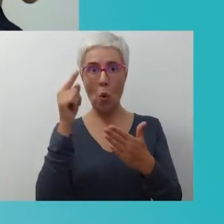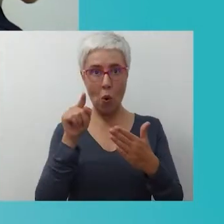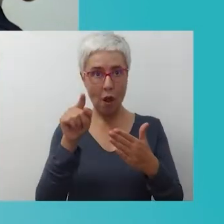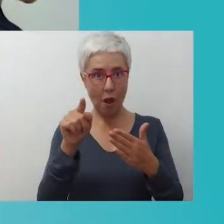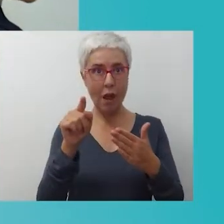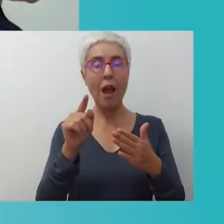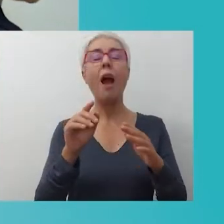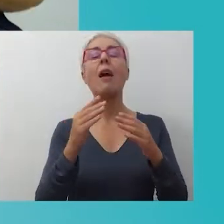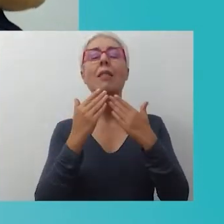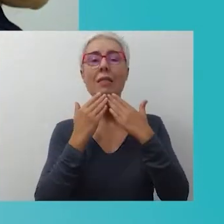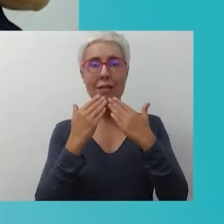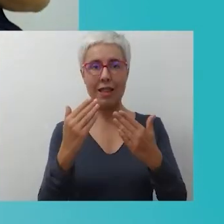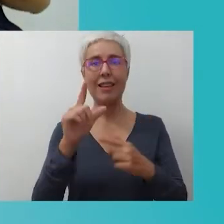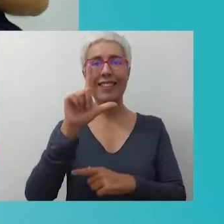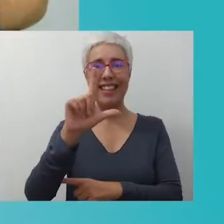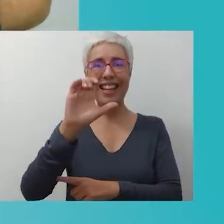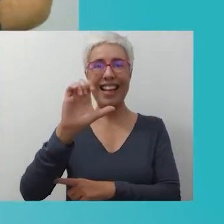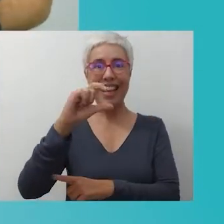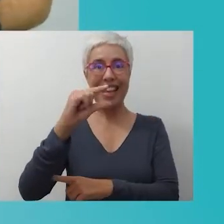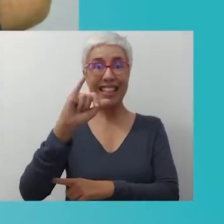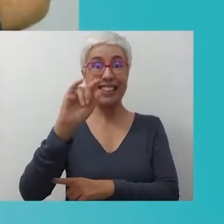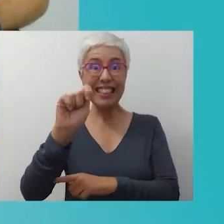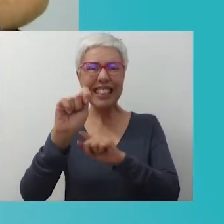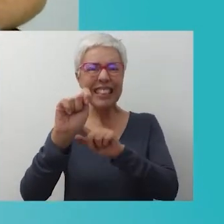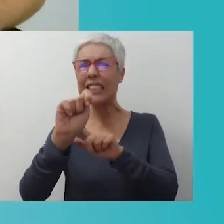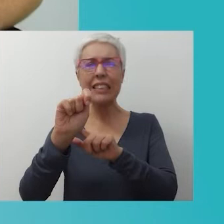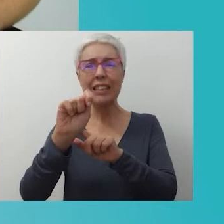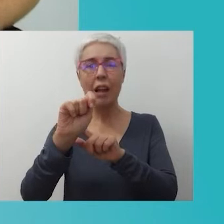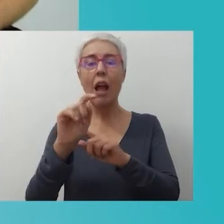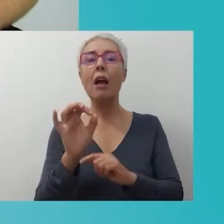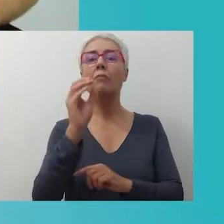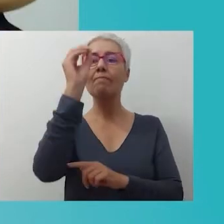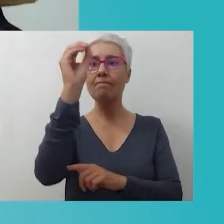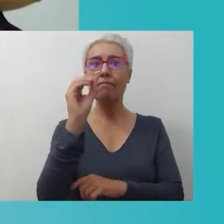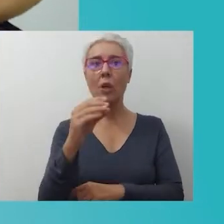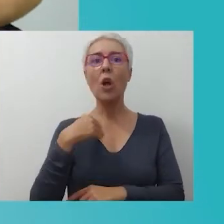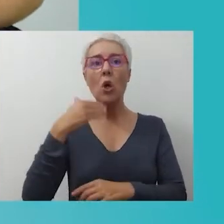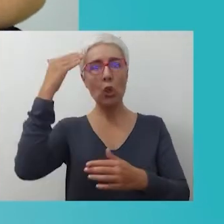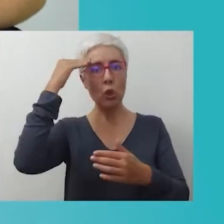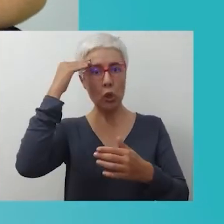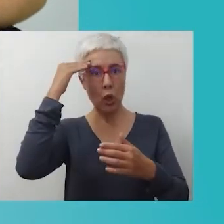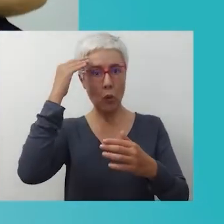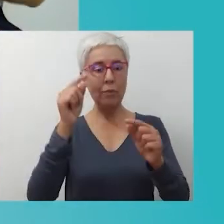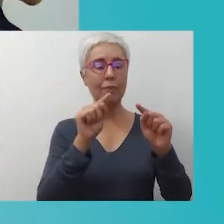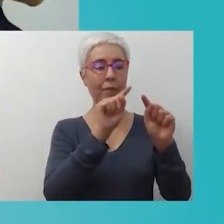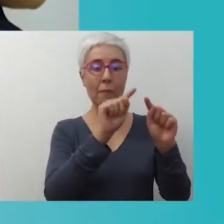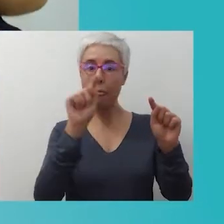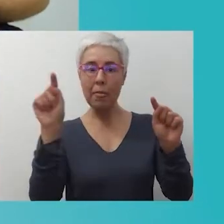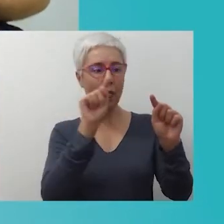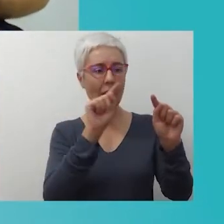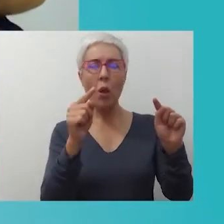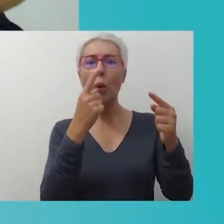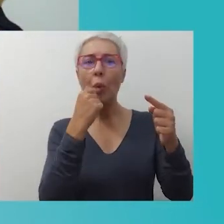which is automation thanks to Legit Health. This means filling scoring the visual part of the scoring systems, such